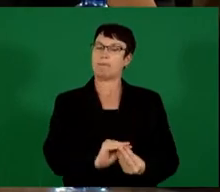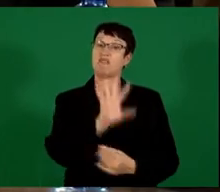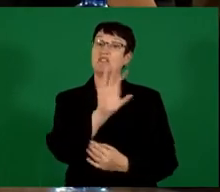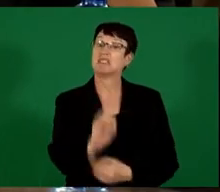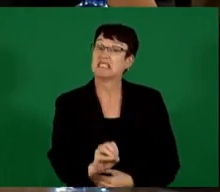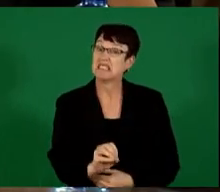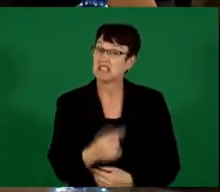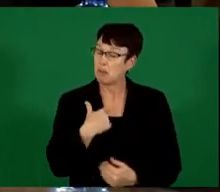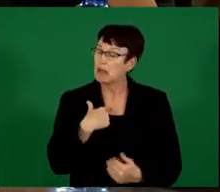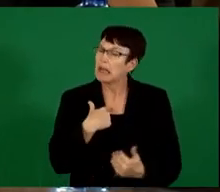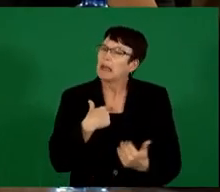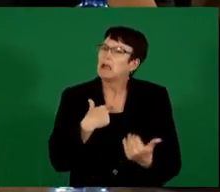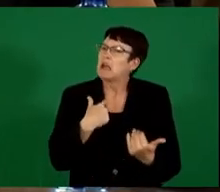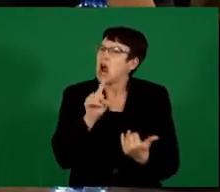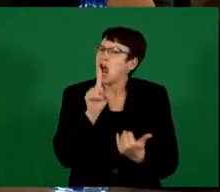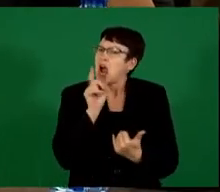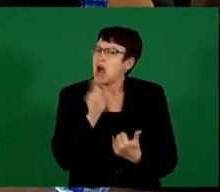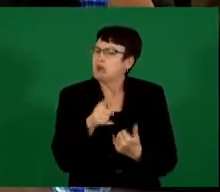the remainder of the year? Thank you.